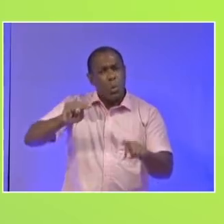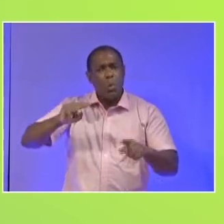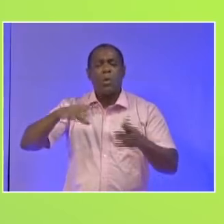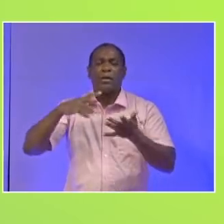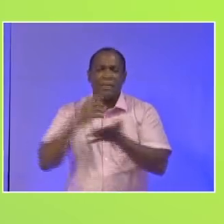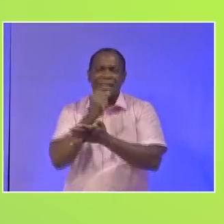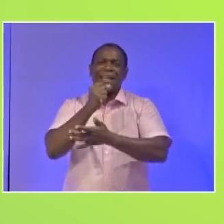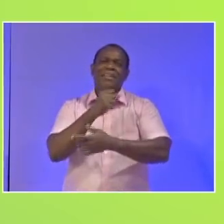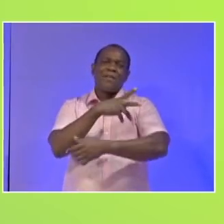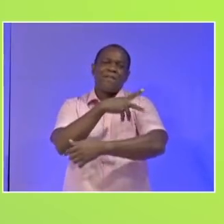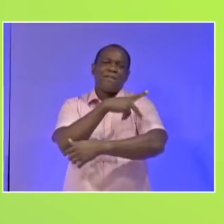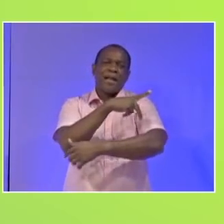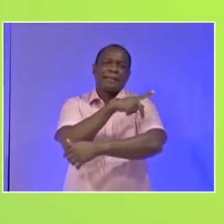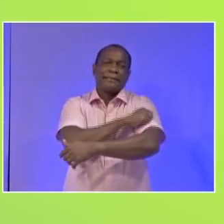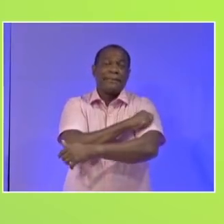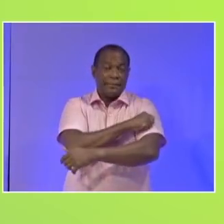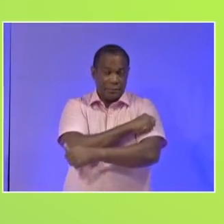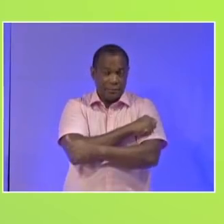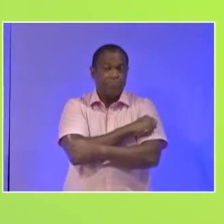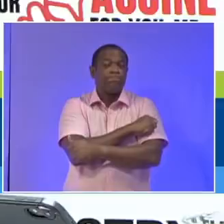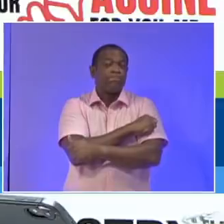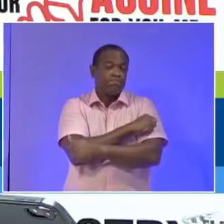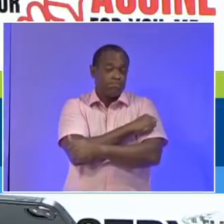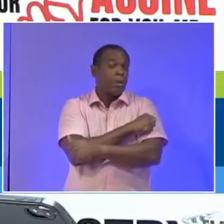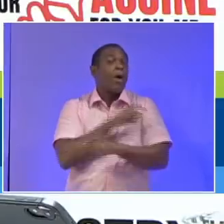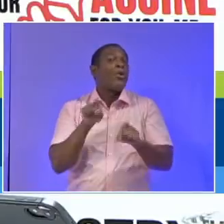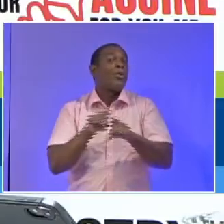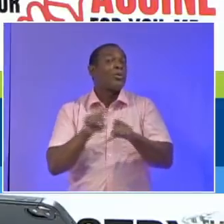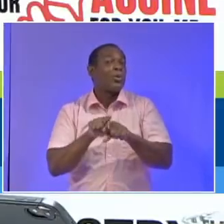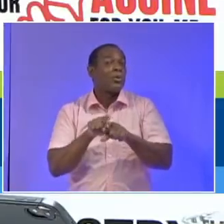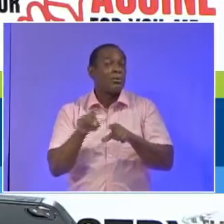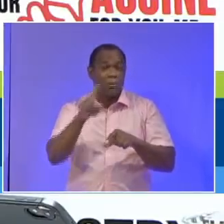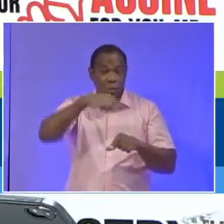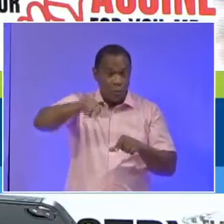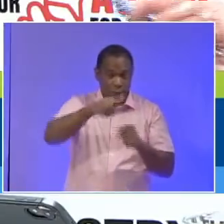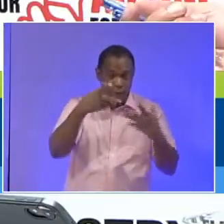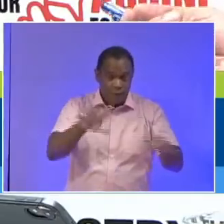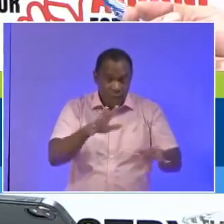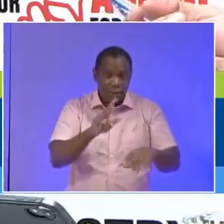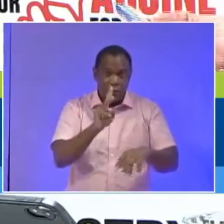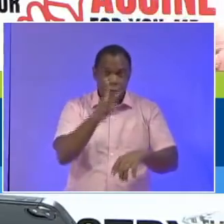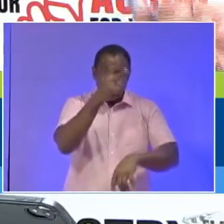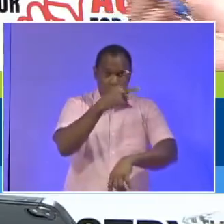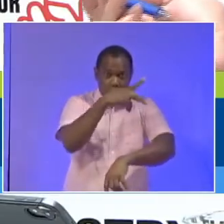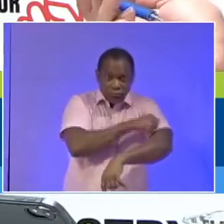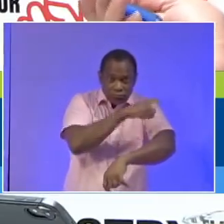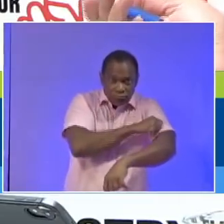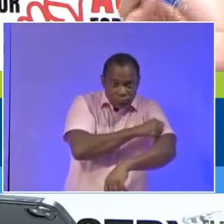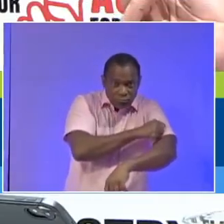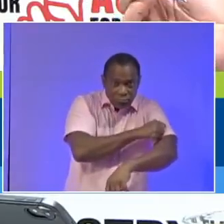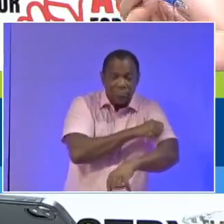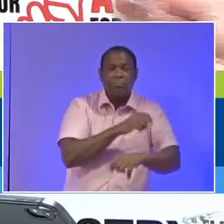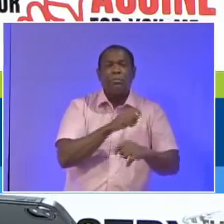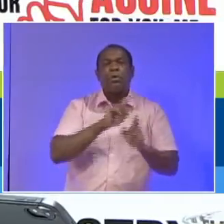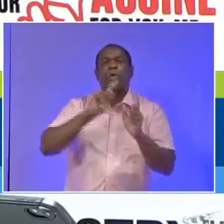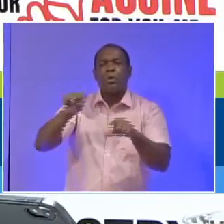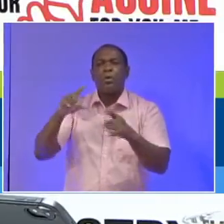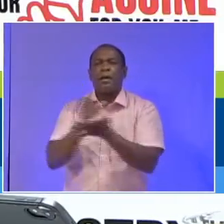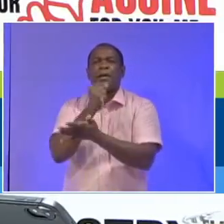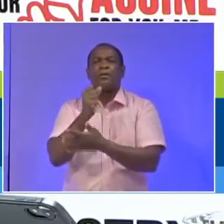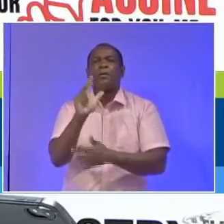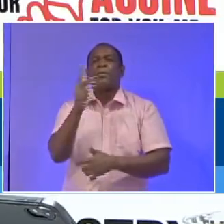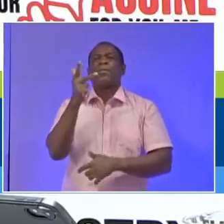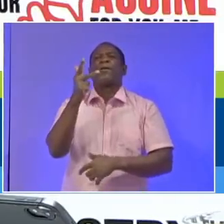get boosted, most importantly, because all the science will tell you, Dr. Siraj and Dr. Sirju